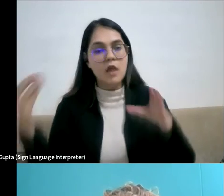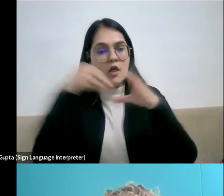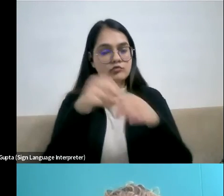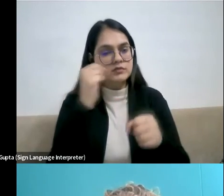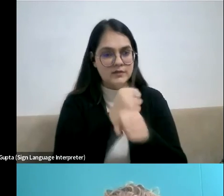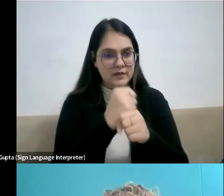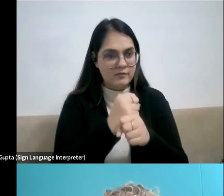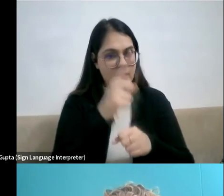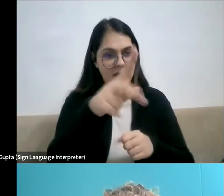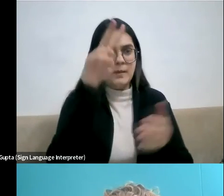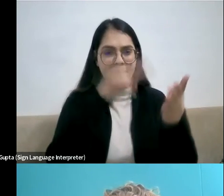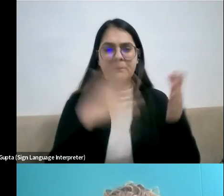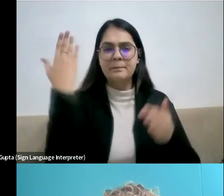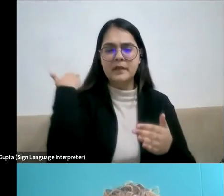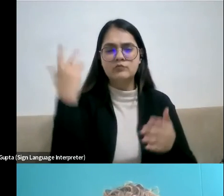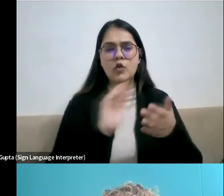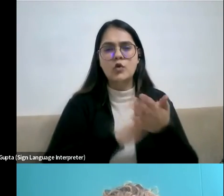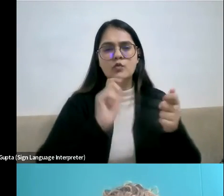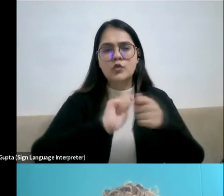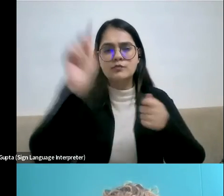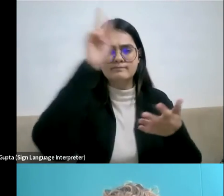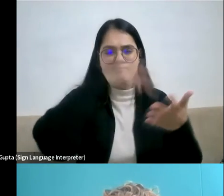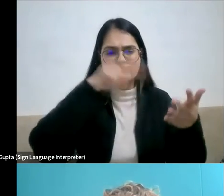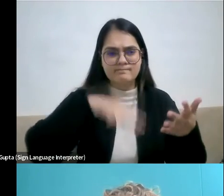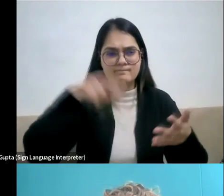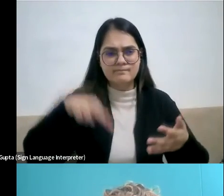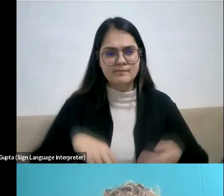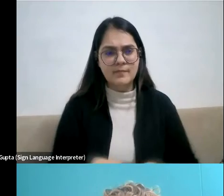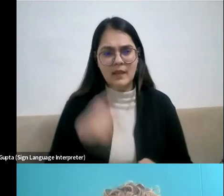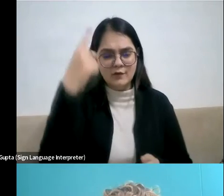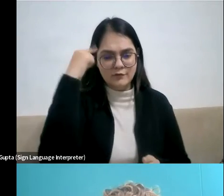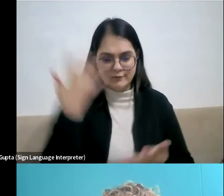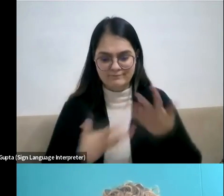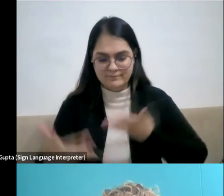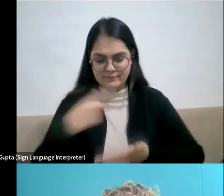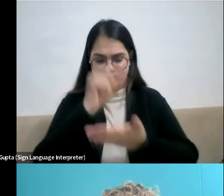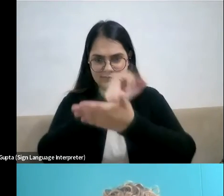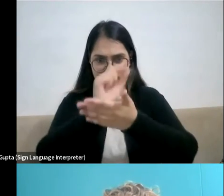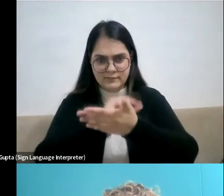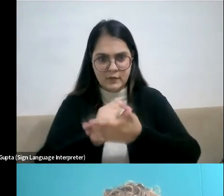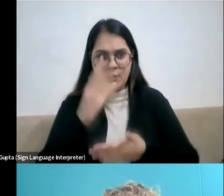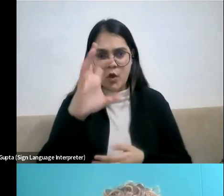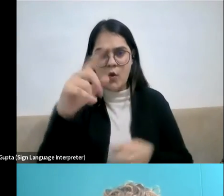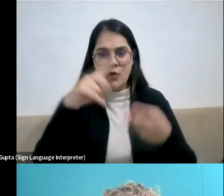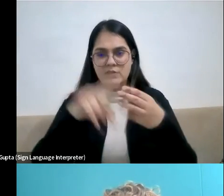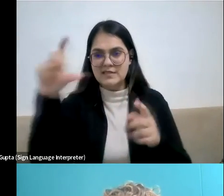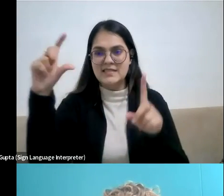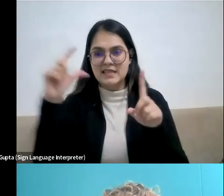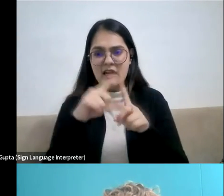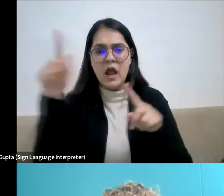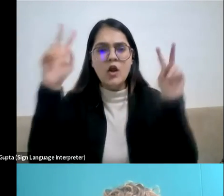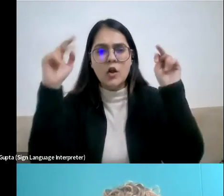paper in the run up to this session, preparing for this session by the OECD, which talks